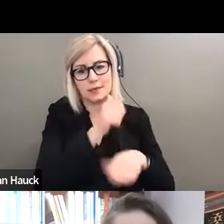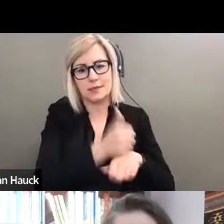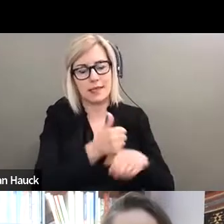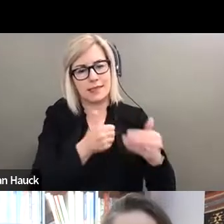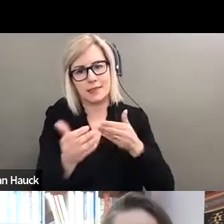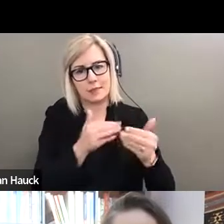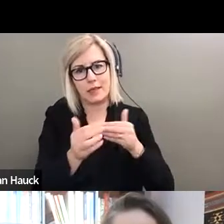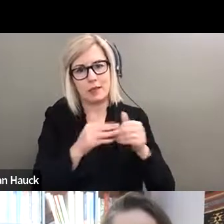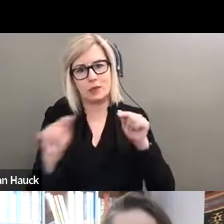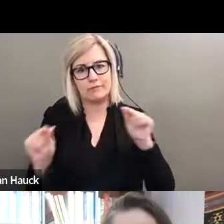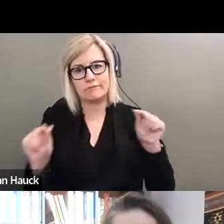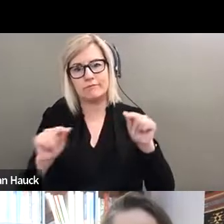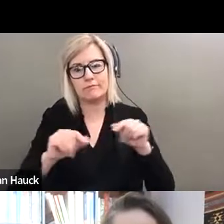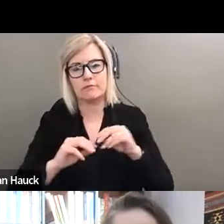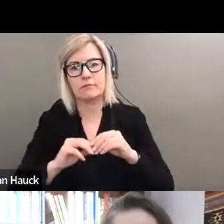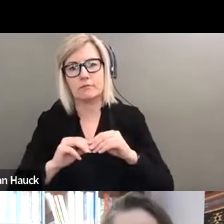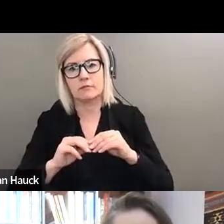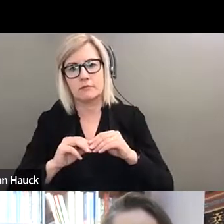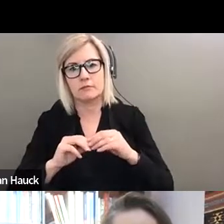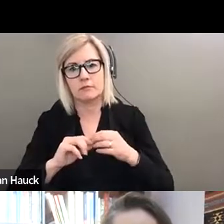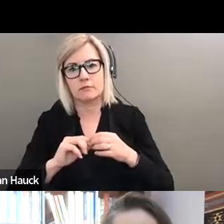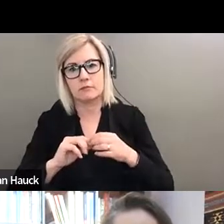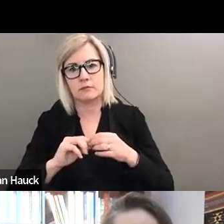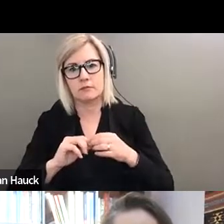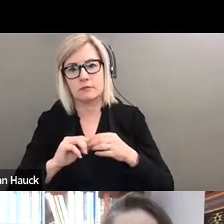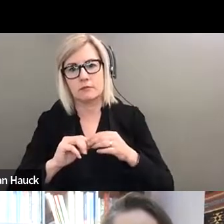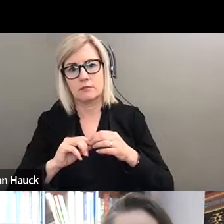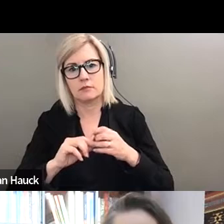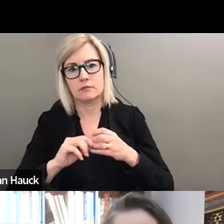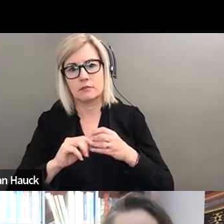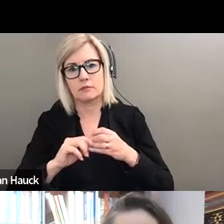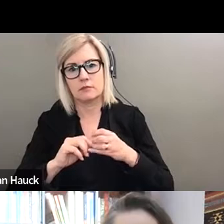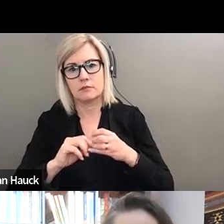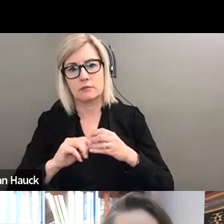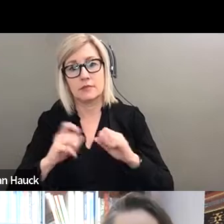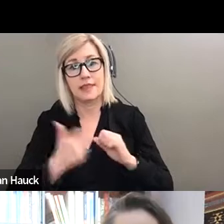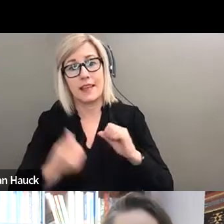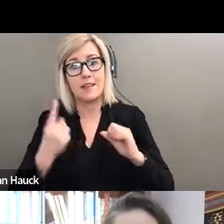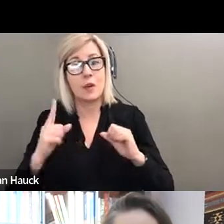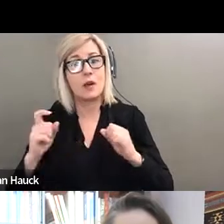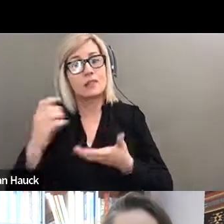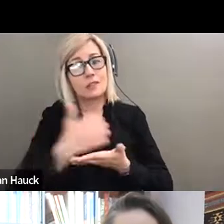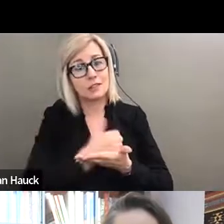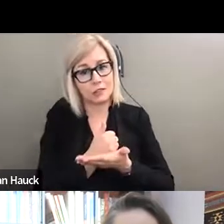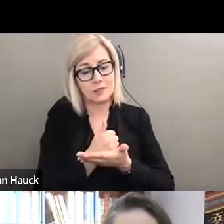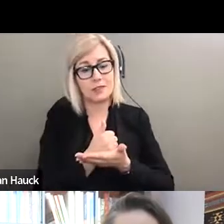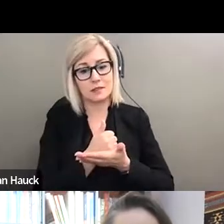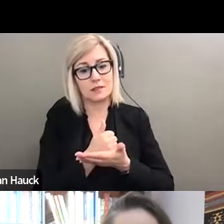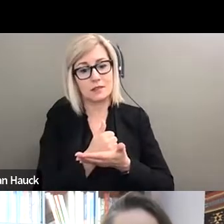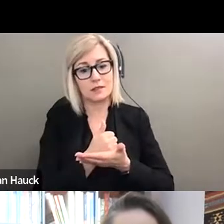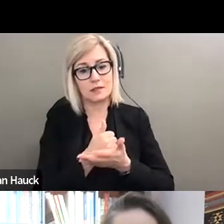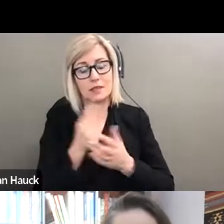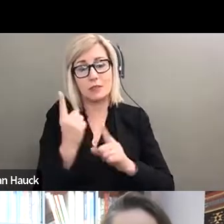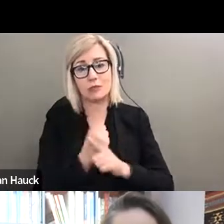is. So yeah, it's just everybody should deserve